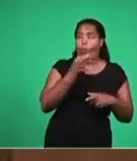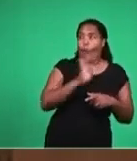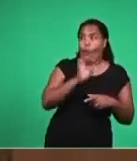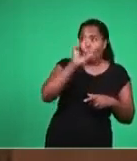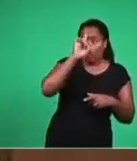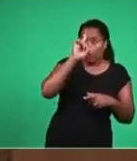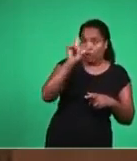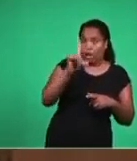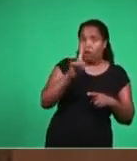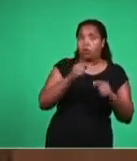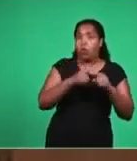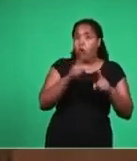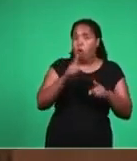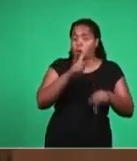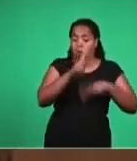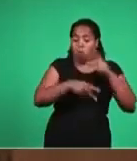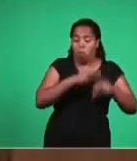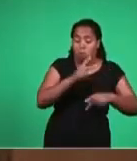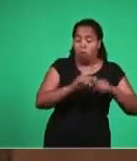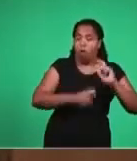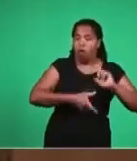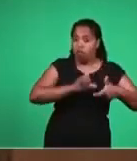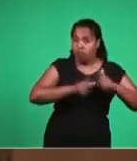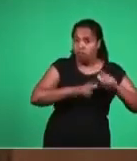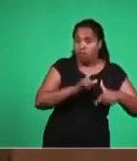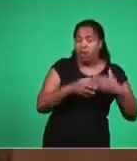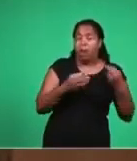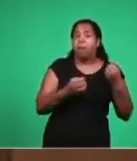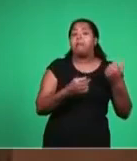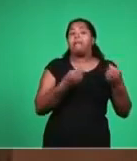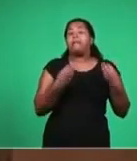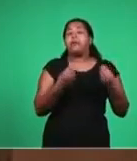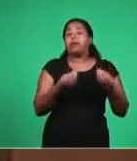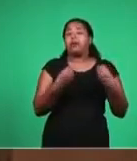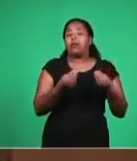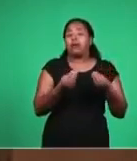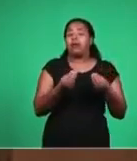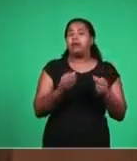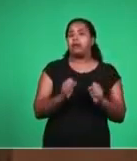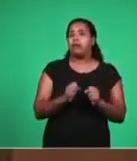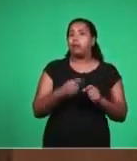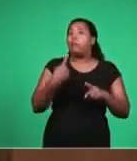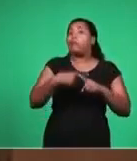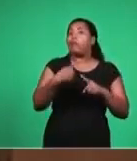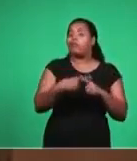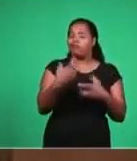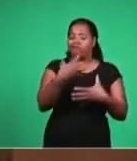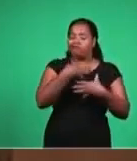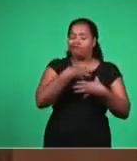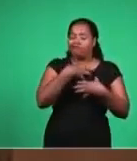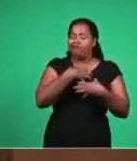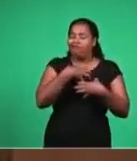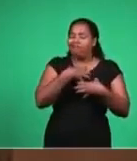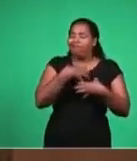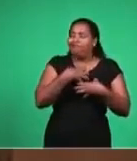or Israel, and talking about come back, because they're going to miss the church, because they're